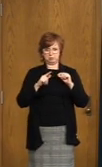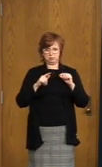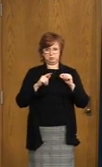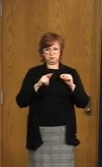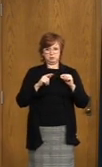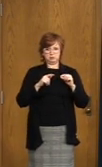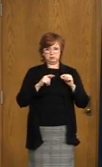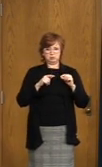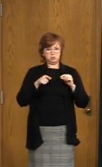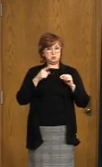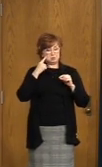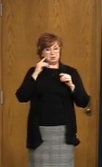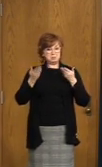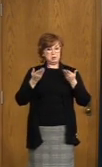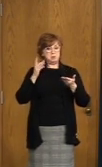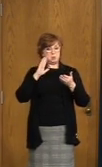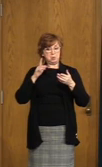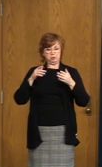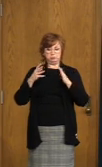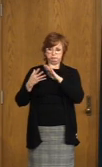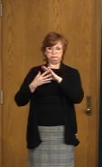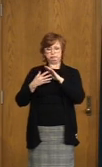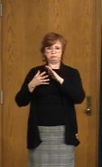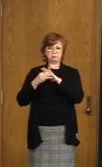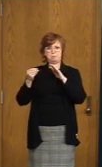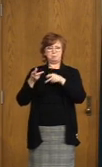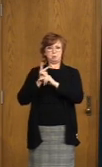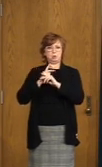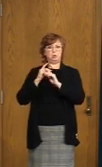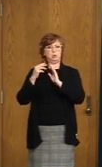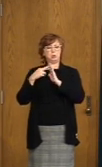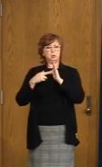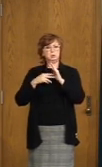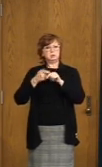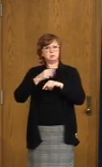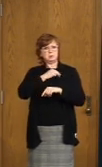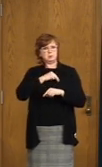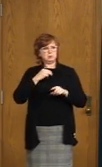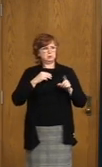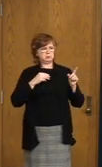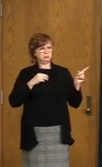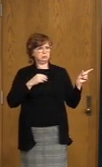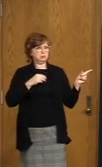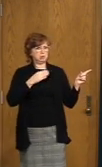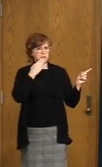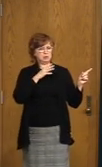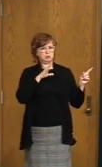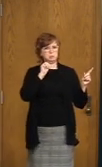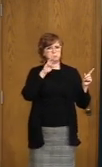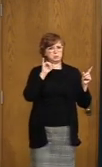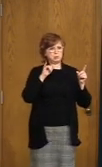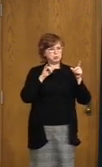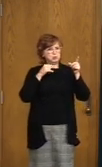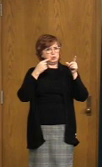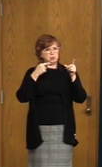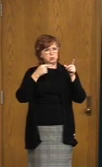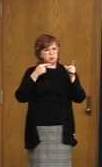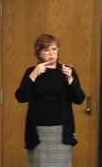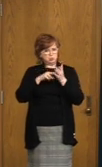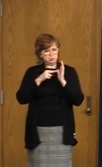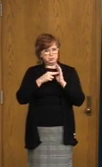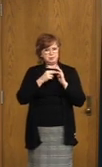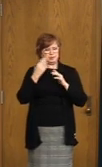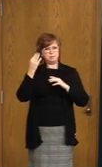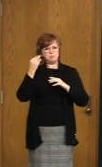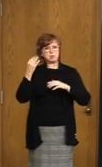we are? Yeah, so thanks, Marian. I think you're referring to the 14-day quarantine that Manitoba has for people entering Manitoba.